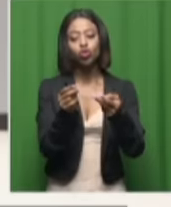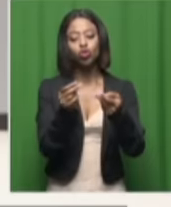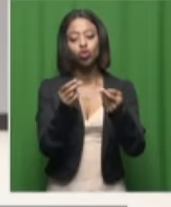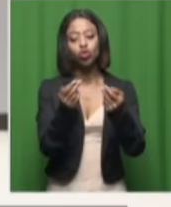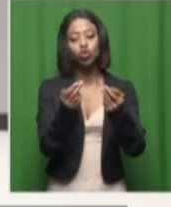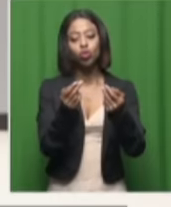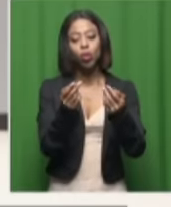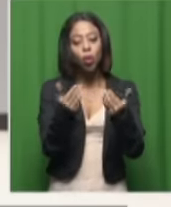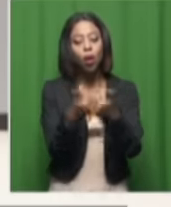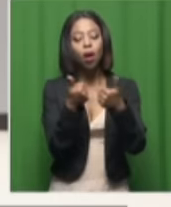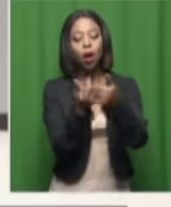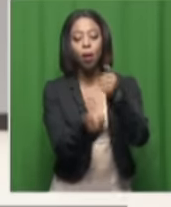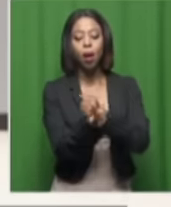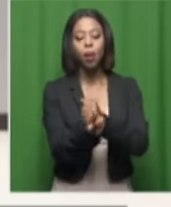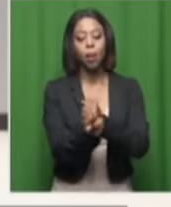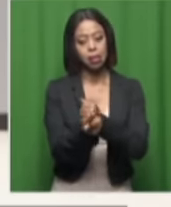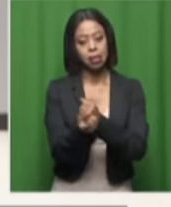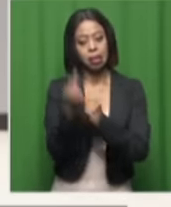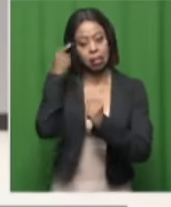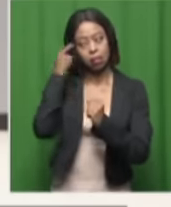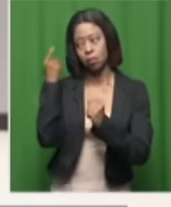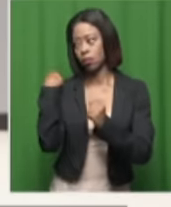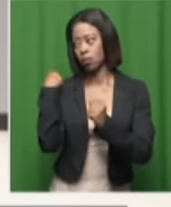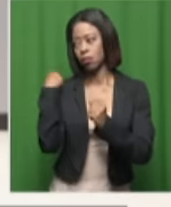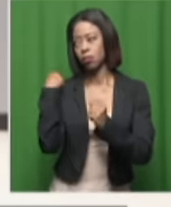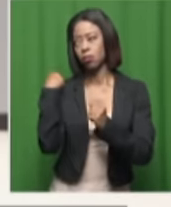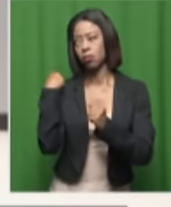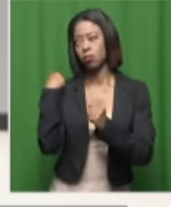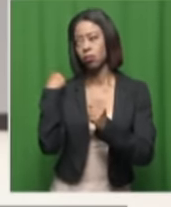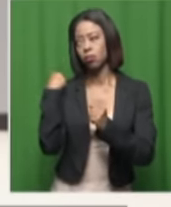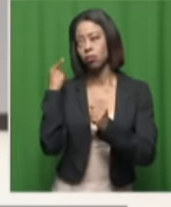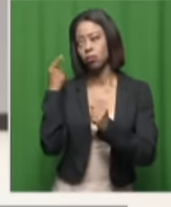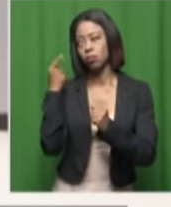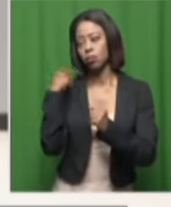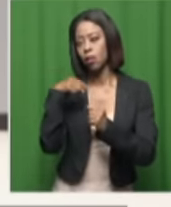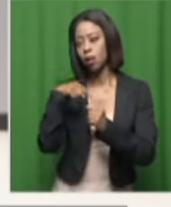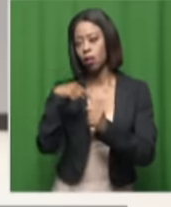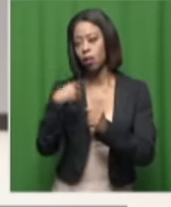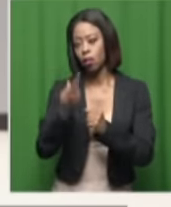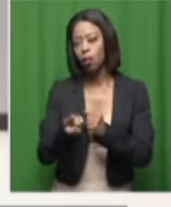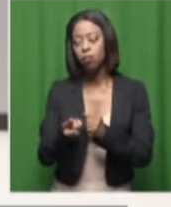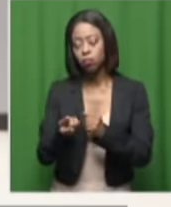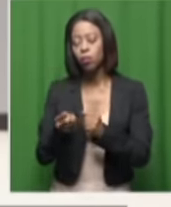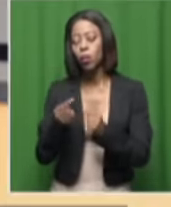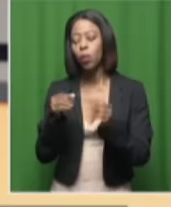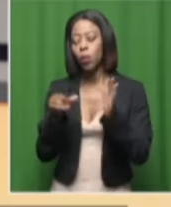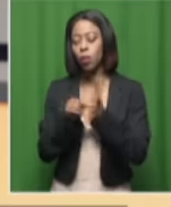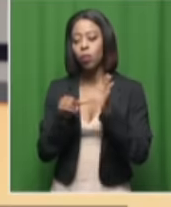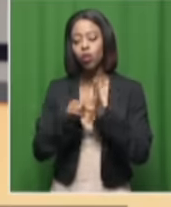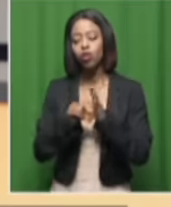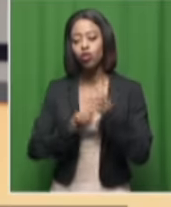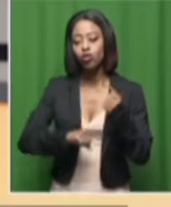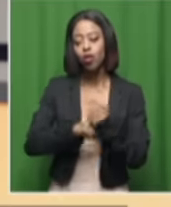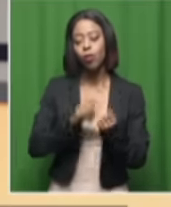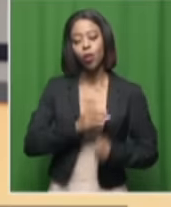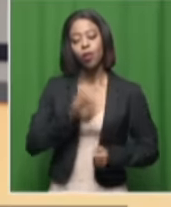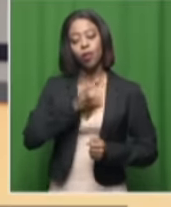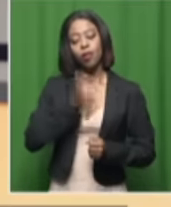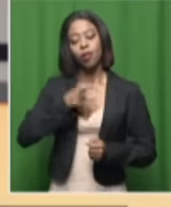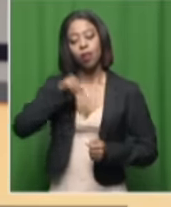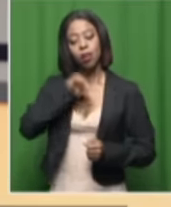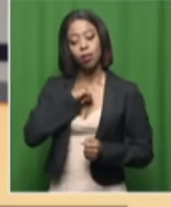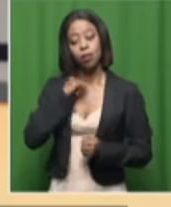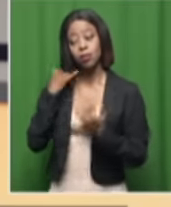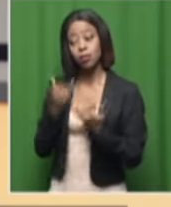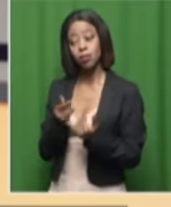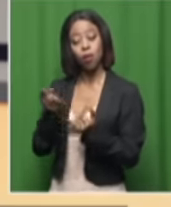season, and I think the last result is going to be a very important boost for us. Thapelo, bring us into the field in